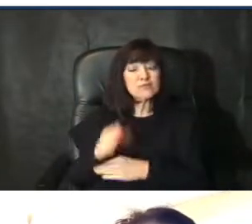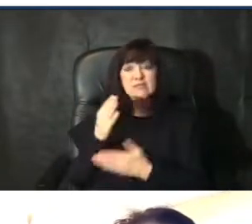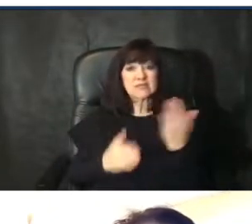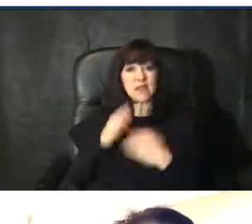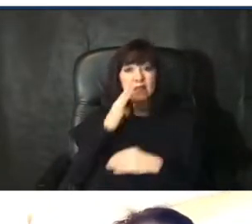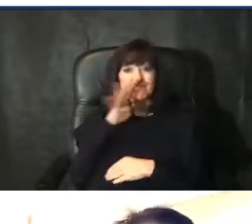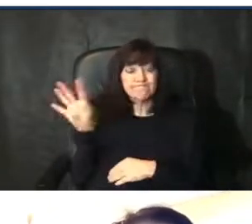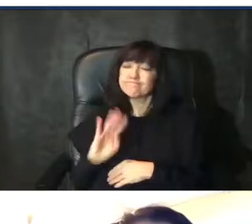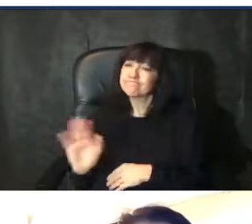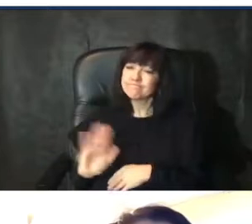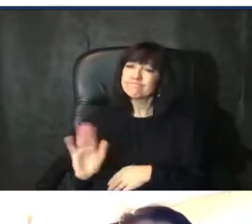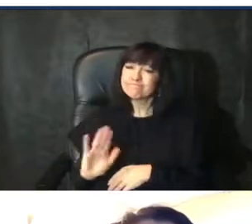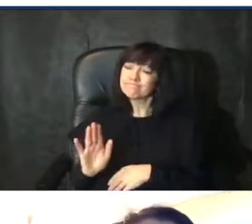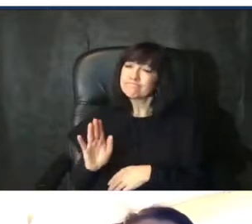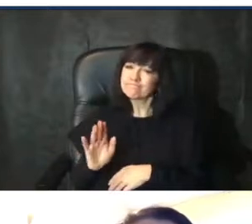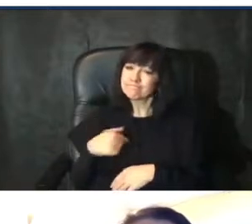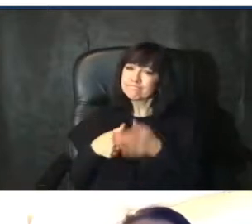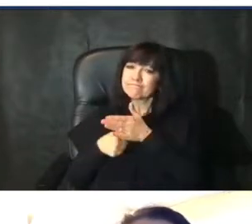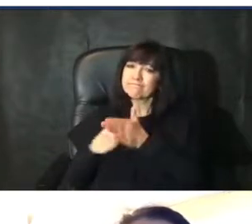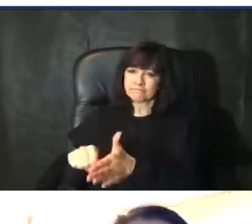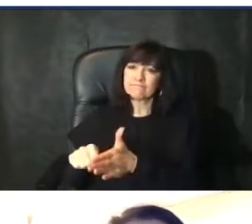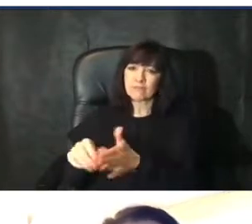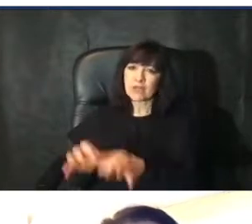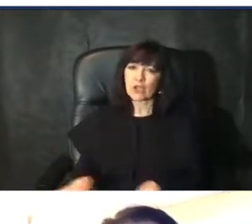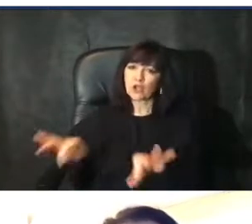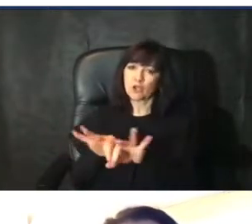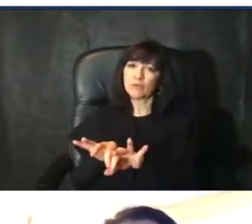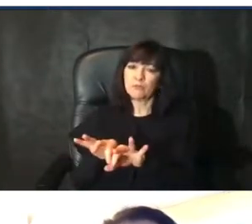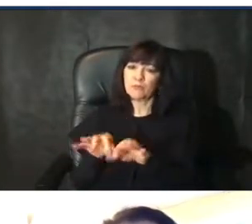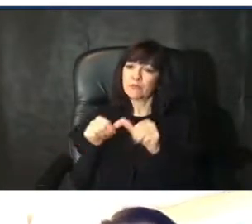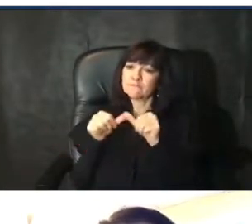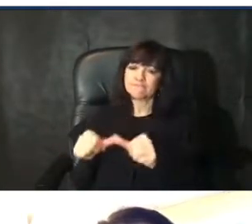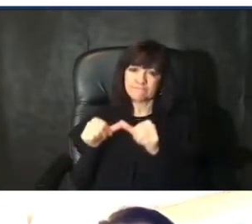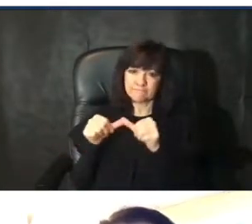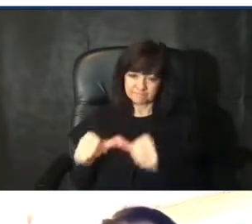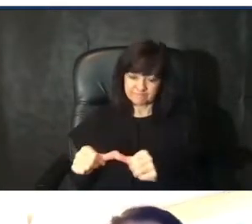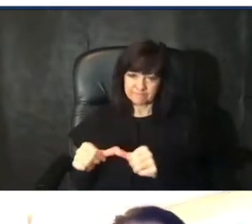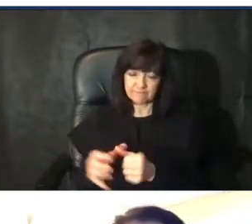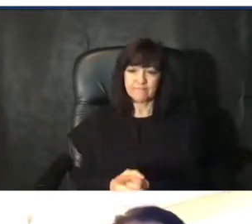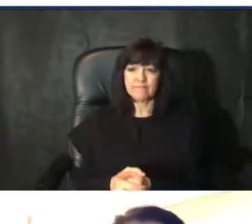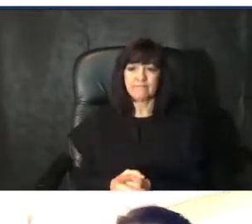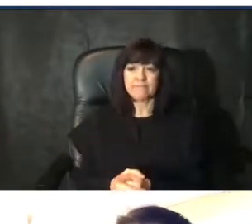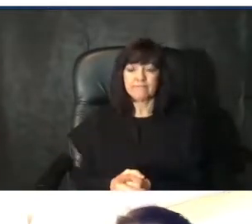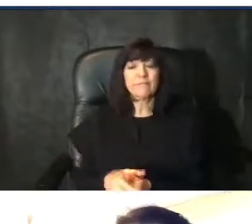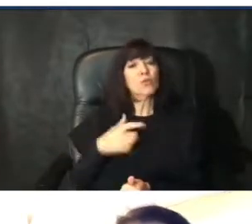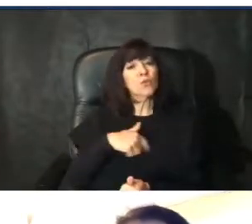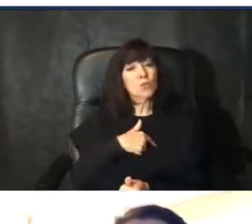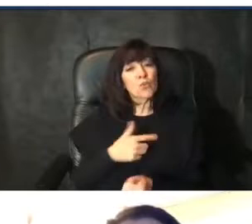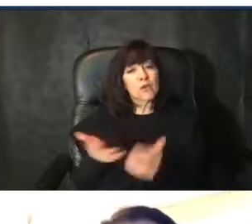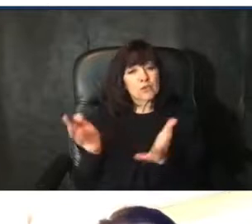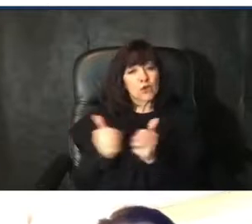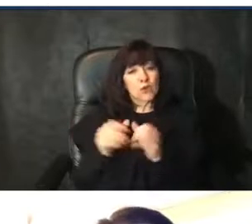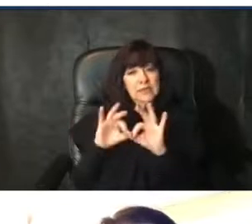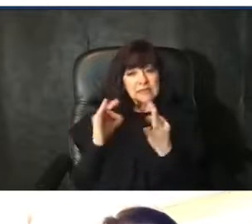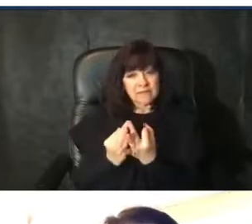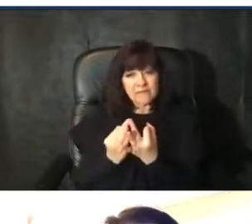just, we talked to them about, we just talked about these are your anxieties. These are the stressors you're seeing within the family.